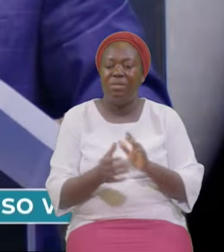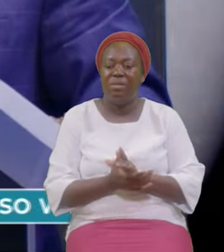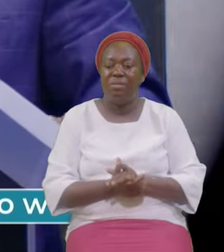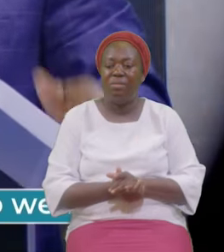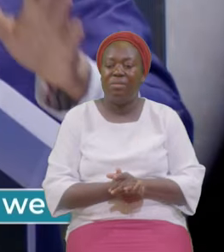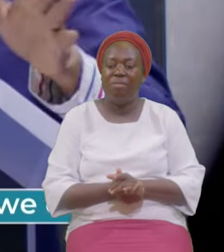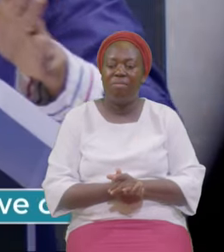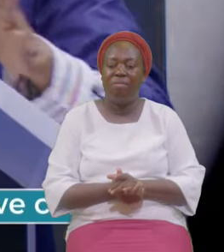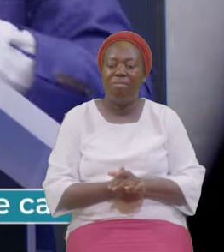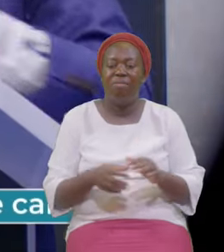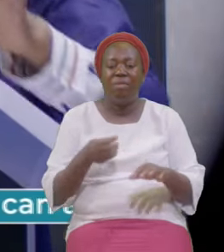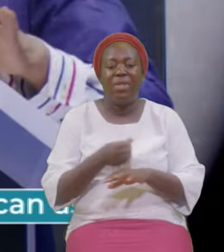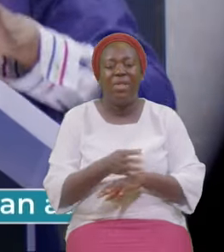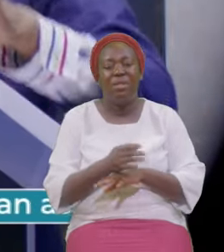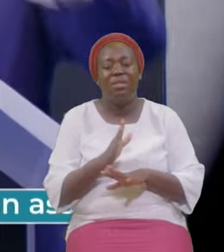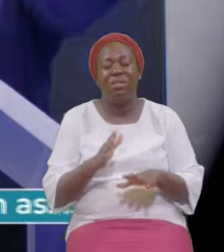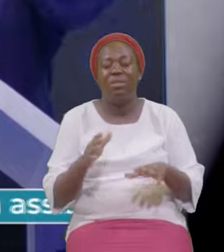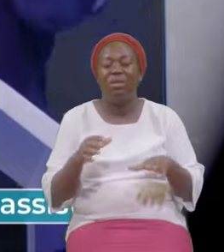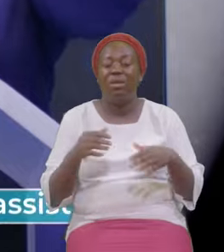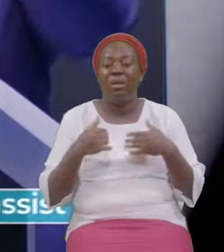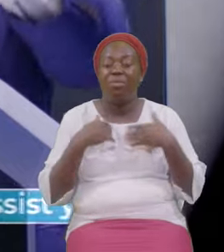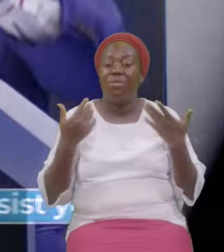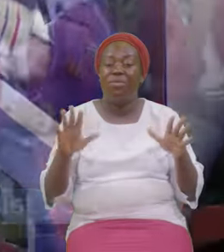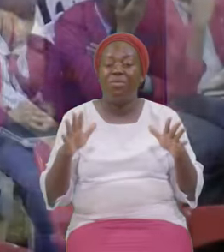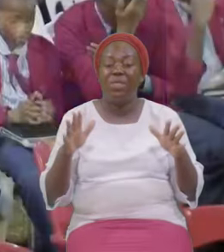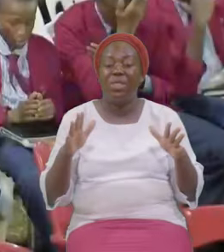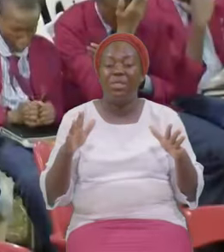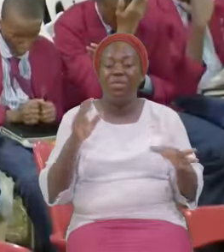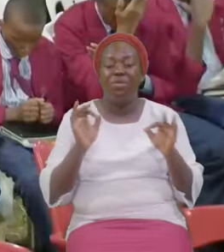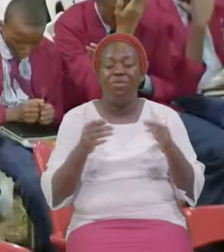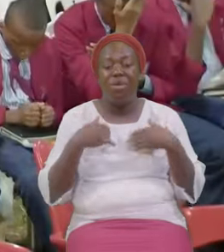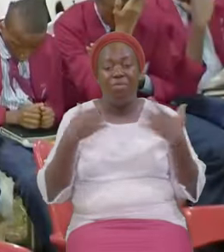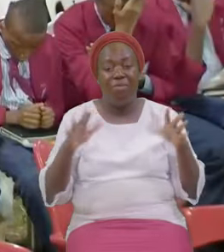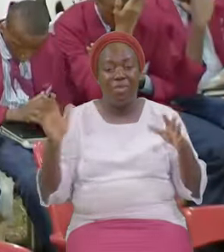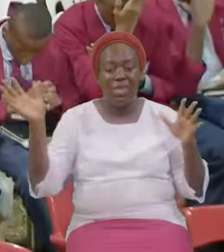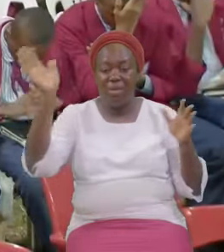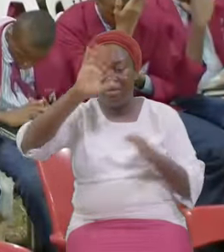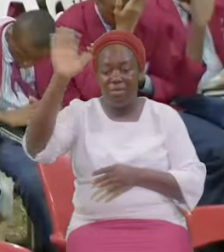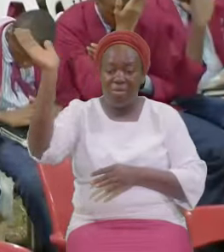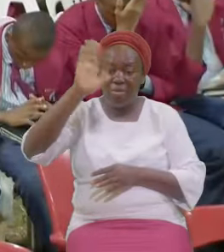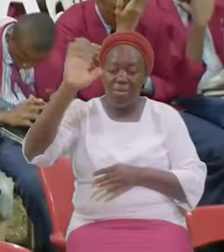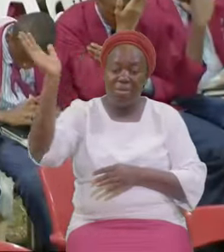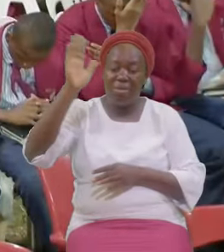Counselors, are we done? If we are done, can you wave your hand at me? Counselors?